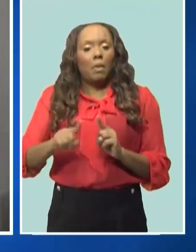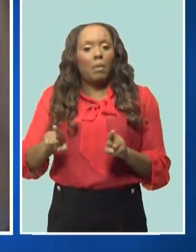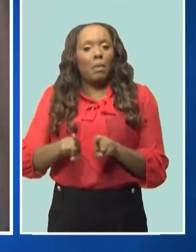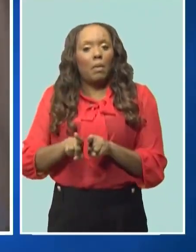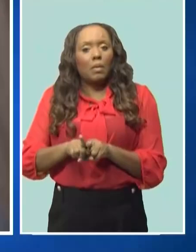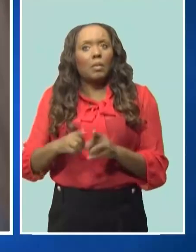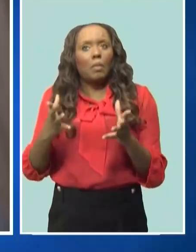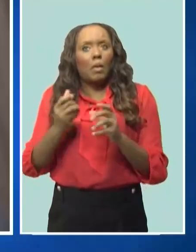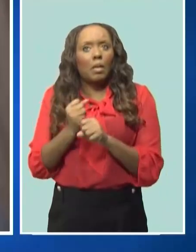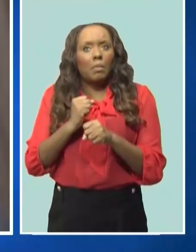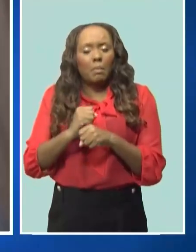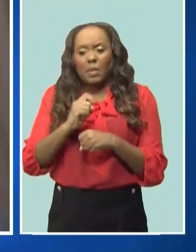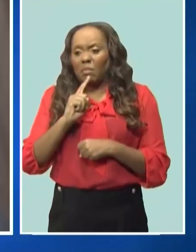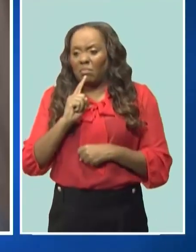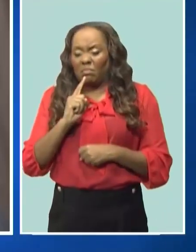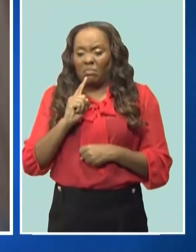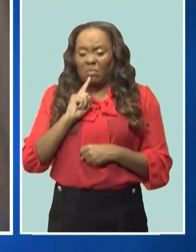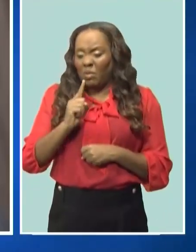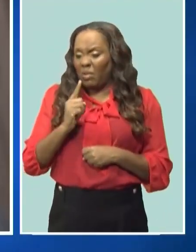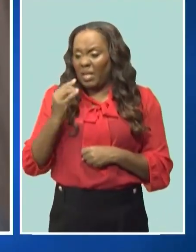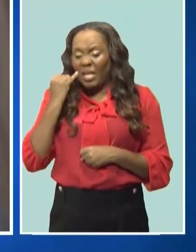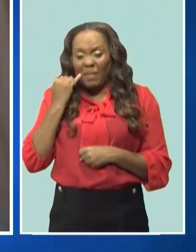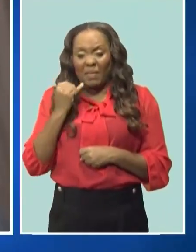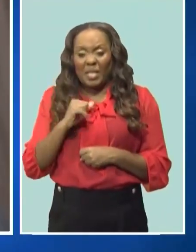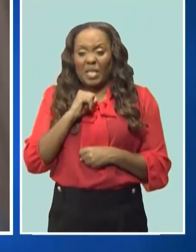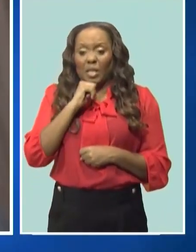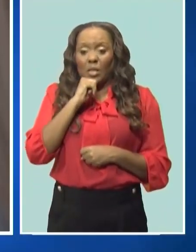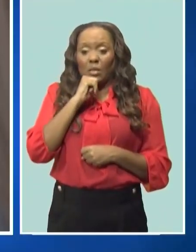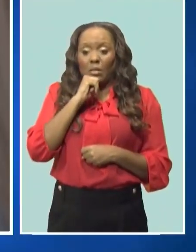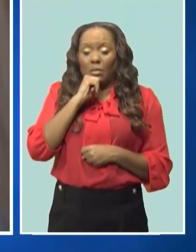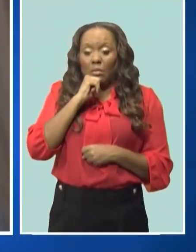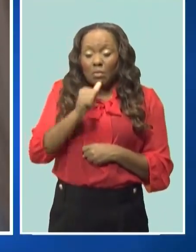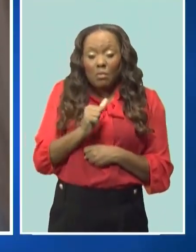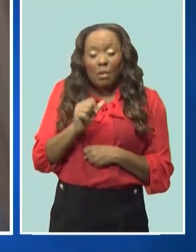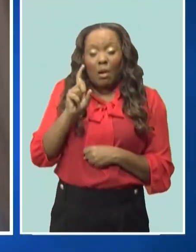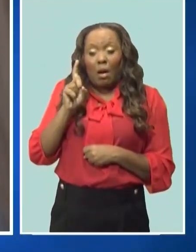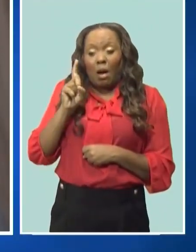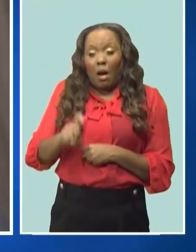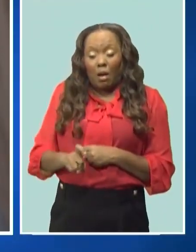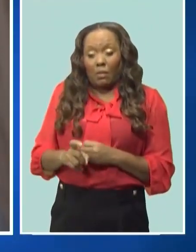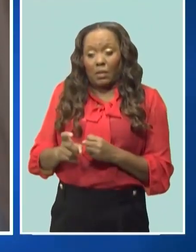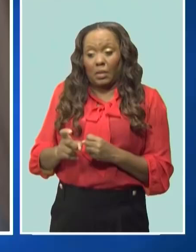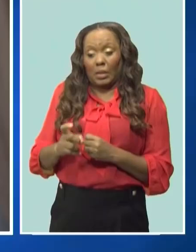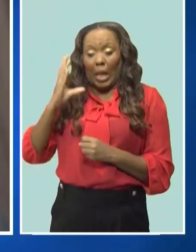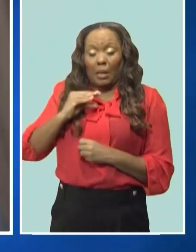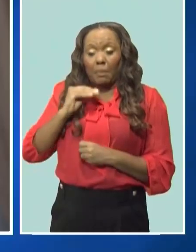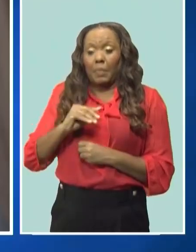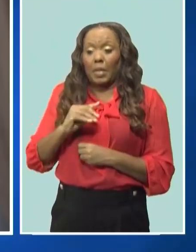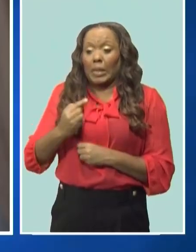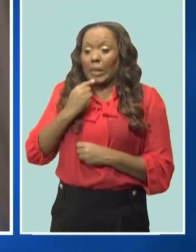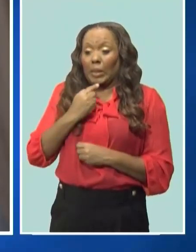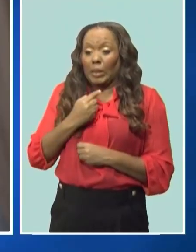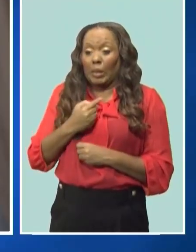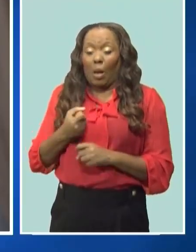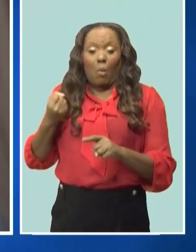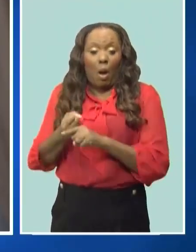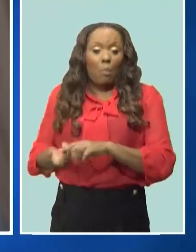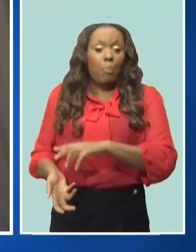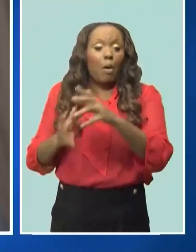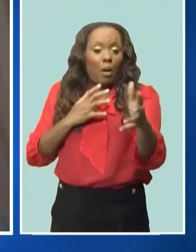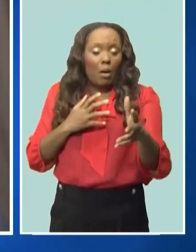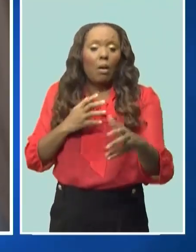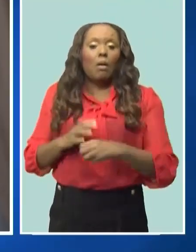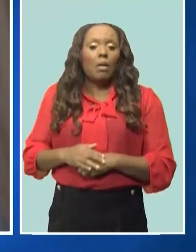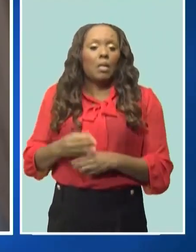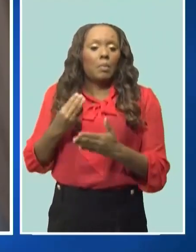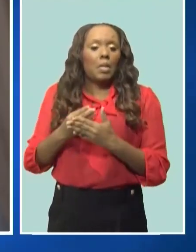damage. Just over a week ago, we launched consultations on the Bridgetown Initiative 3.0 as we met in Antigua, the